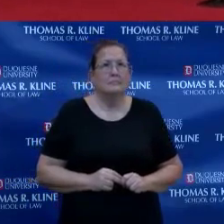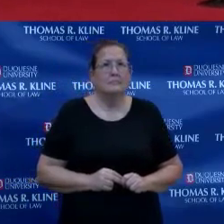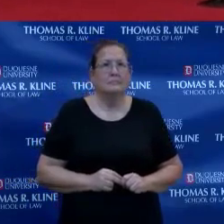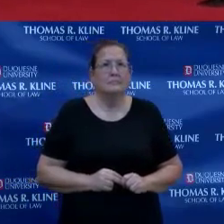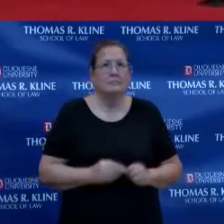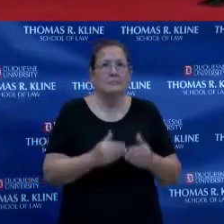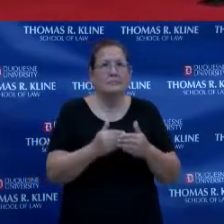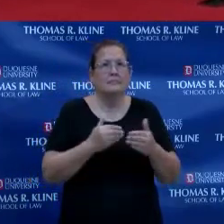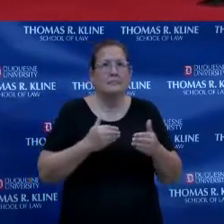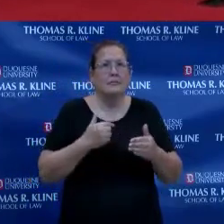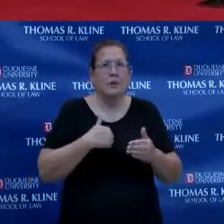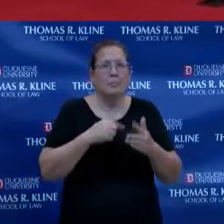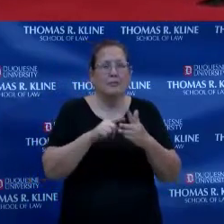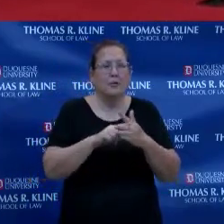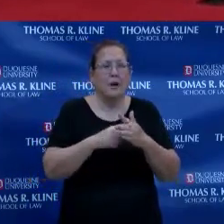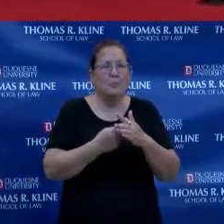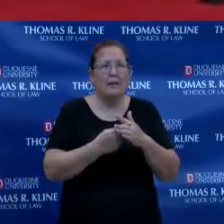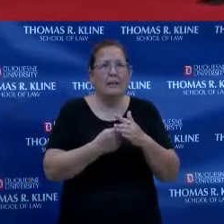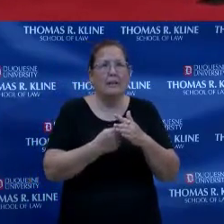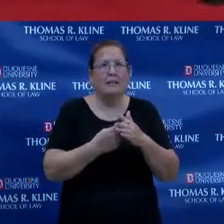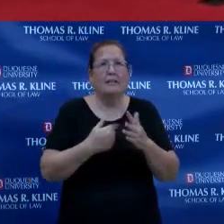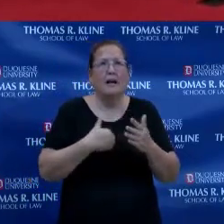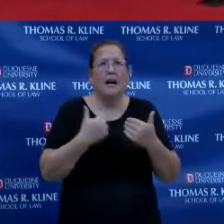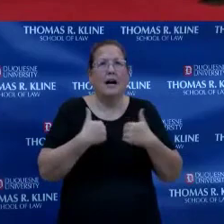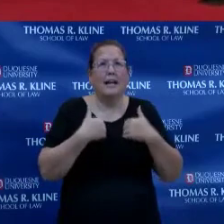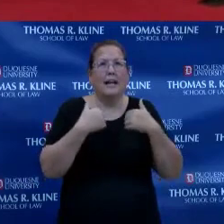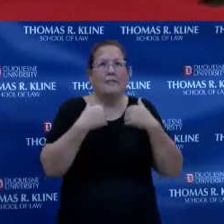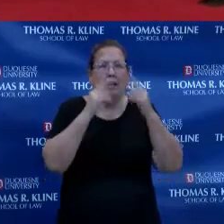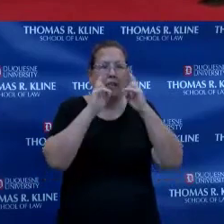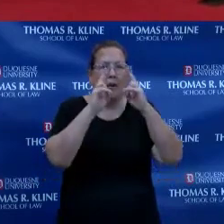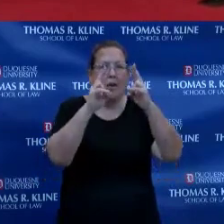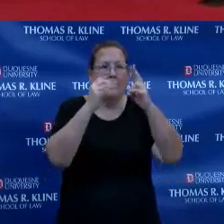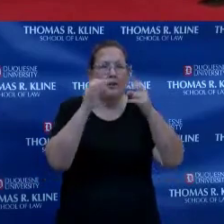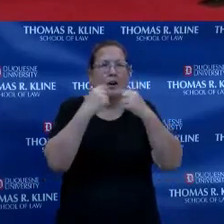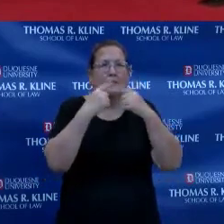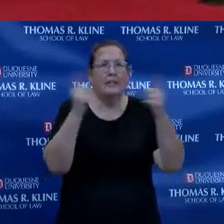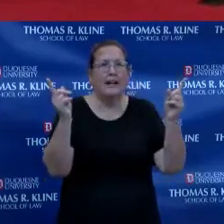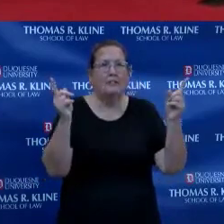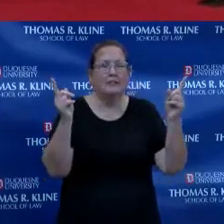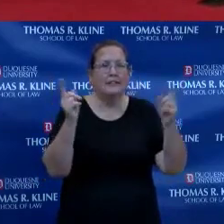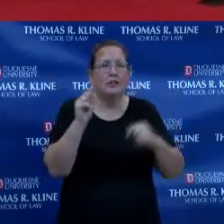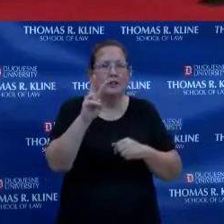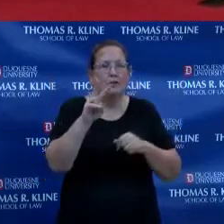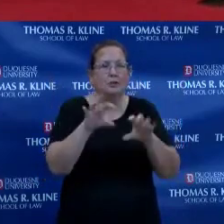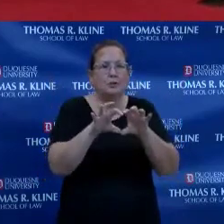Before I begin my remarks, I have the honor of announcing two teaching awards.